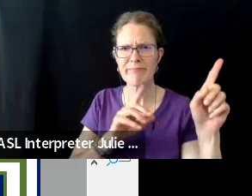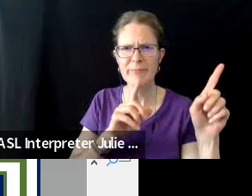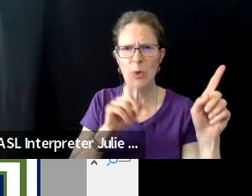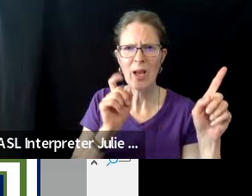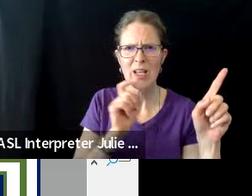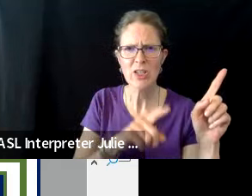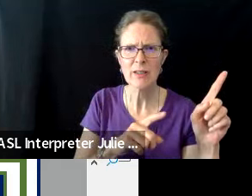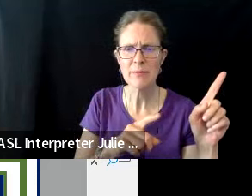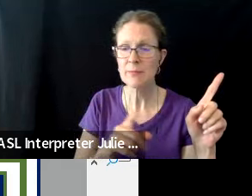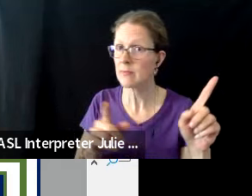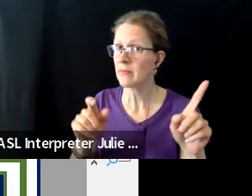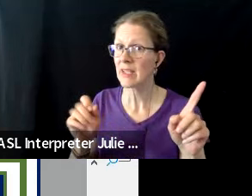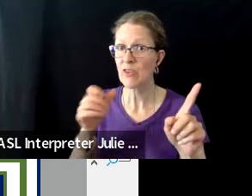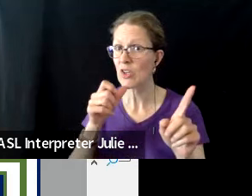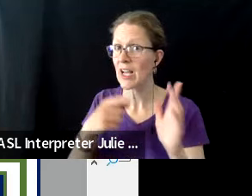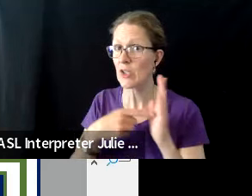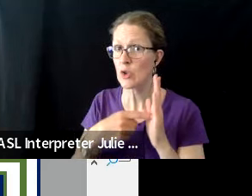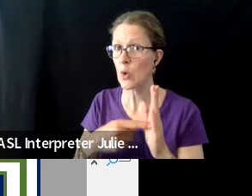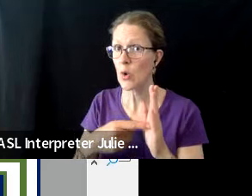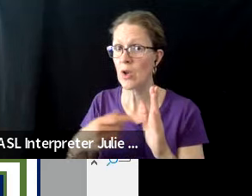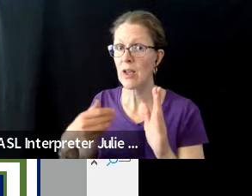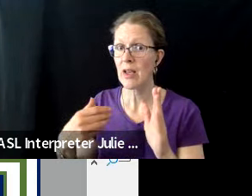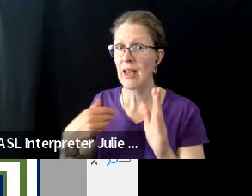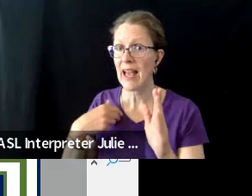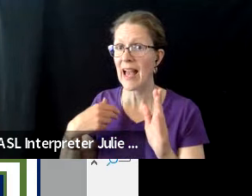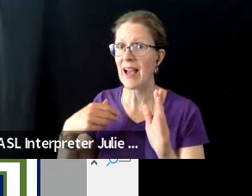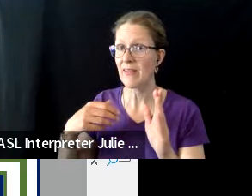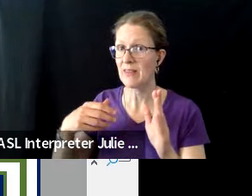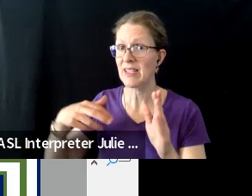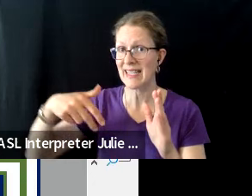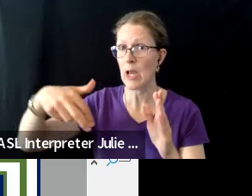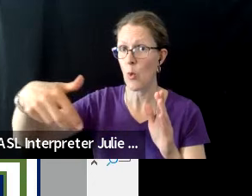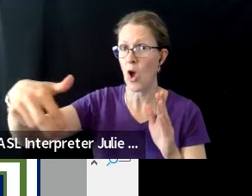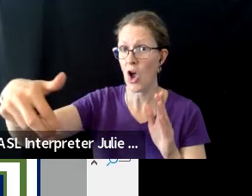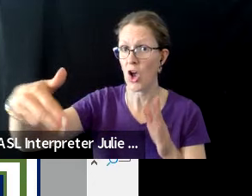ahead. because you're not showing it. There is a sidewalk that goes from